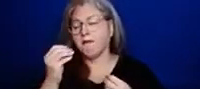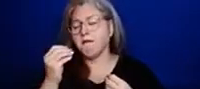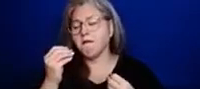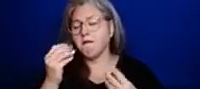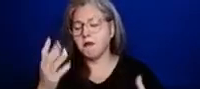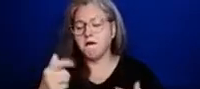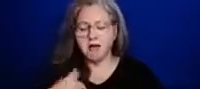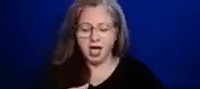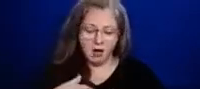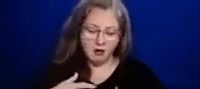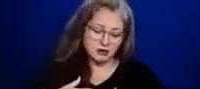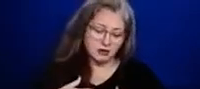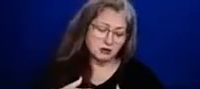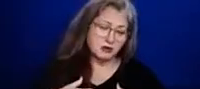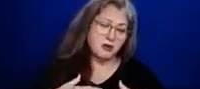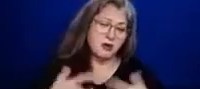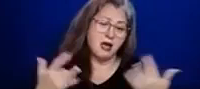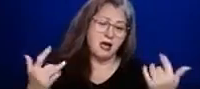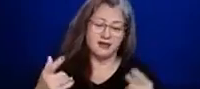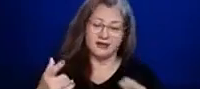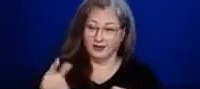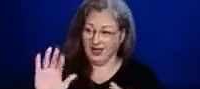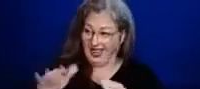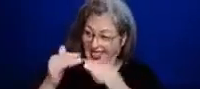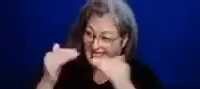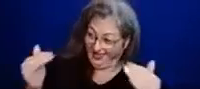was like so happy to be there. You were in heaven.